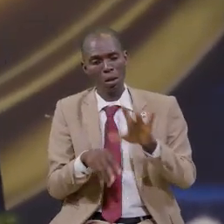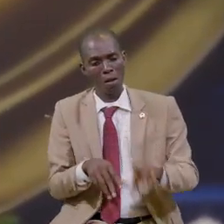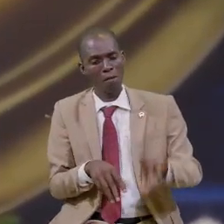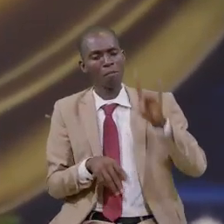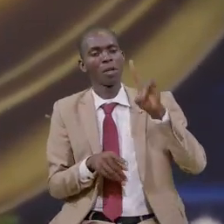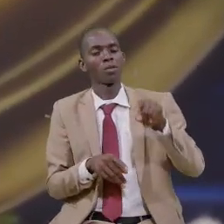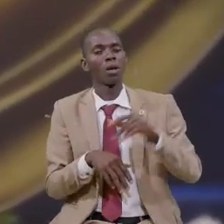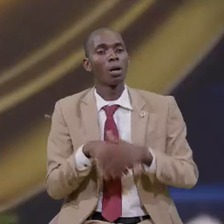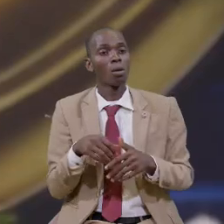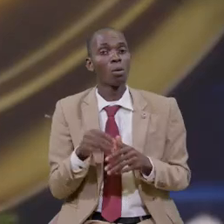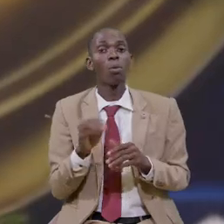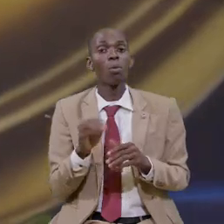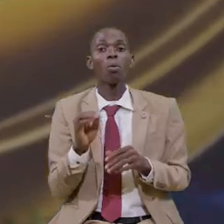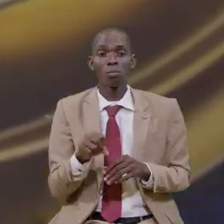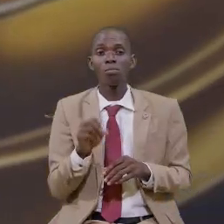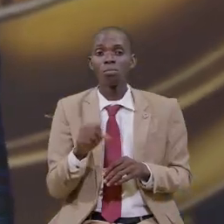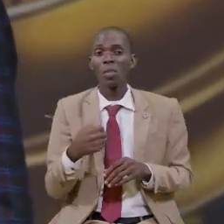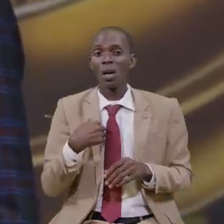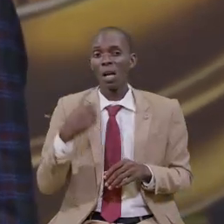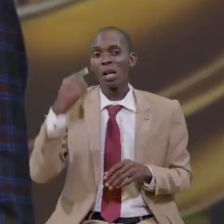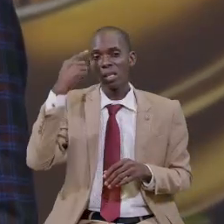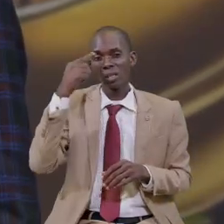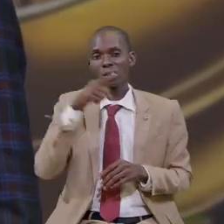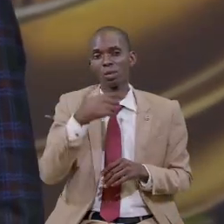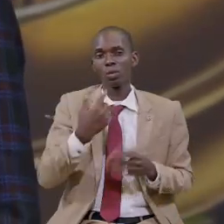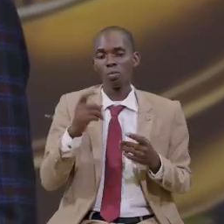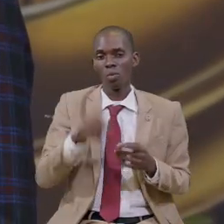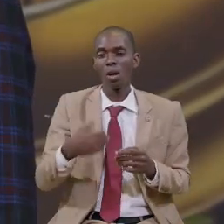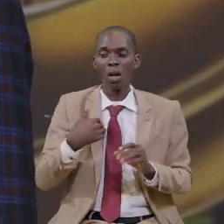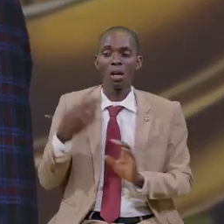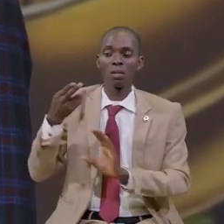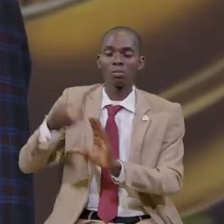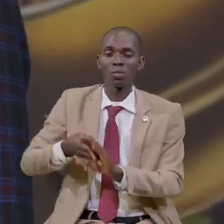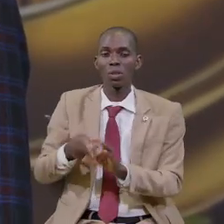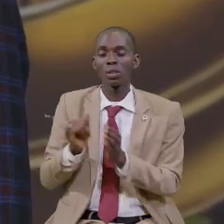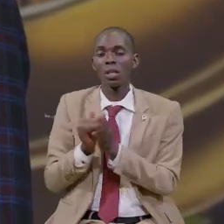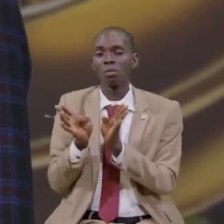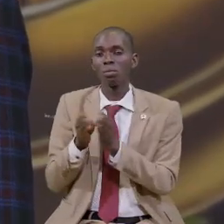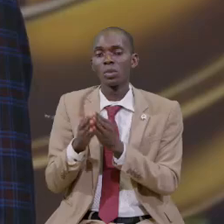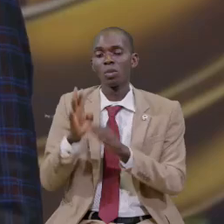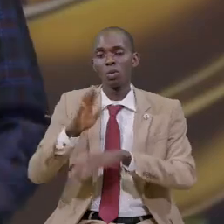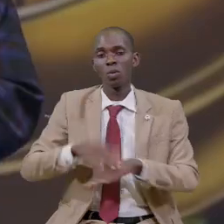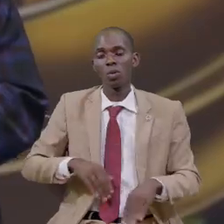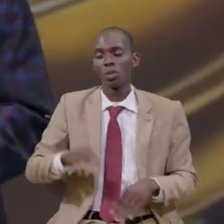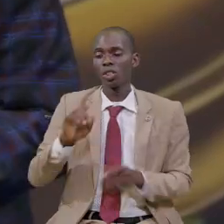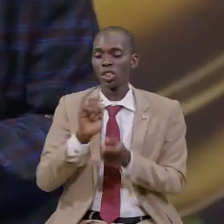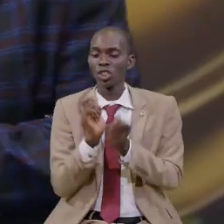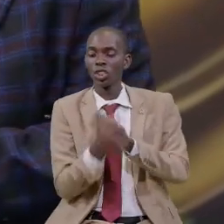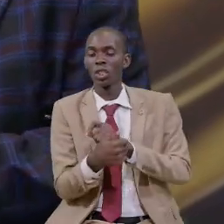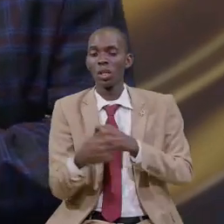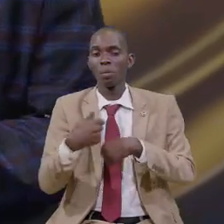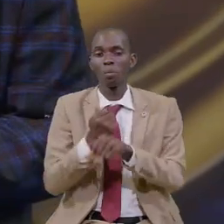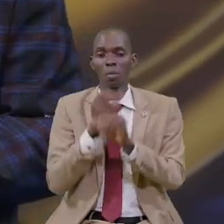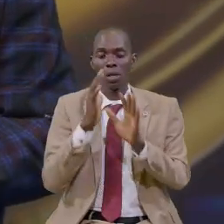have attended the Change Makers Conference. If they asked you, did you